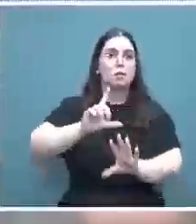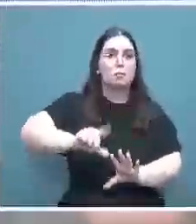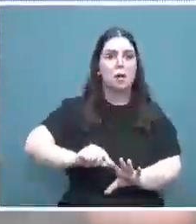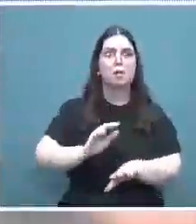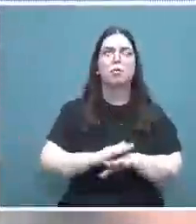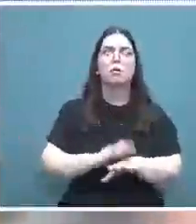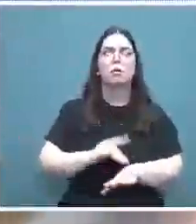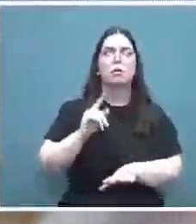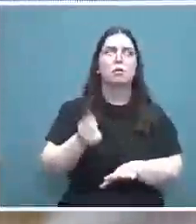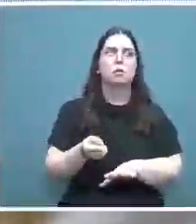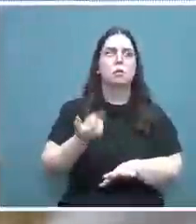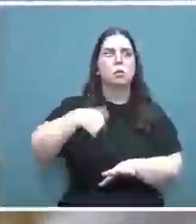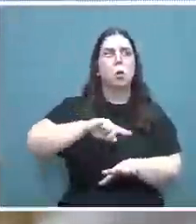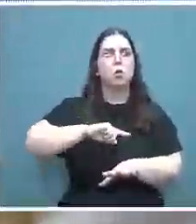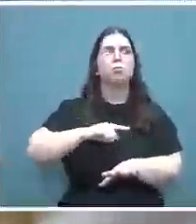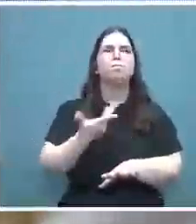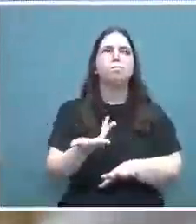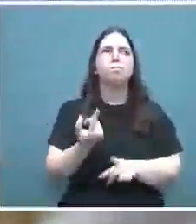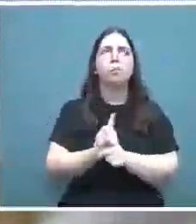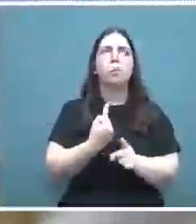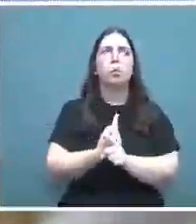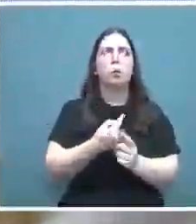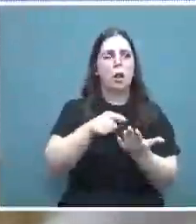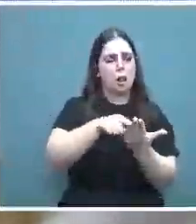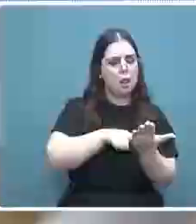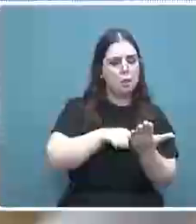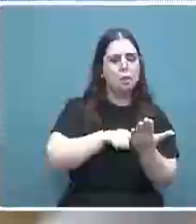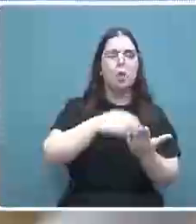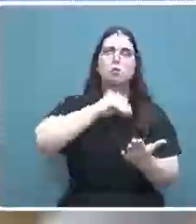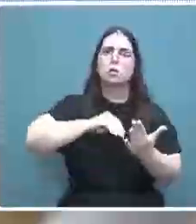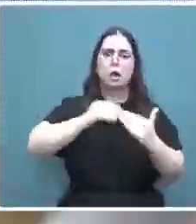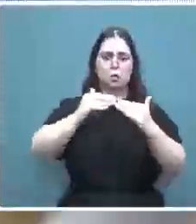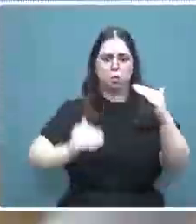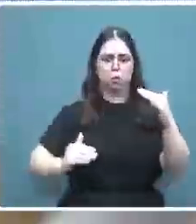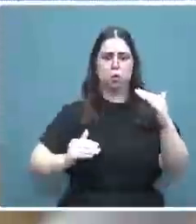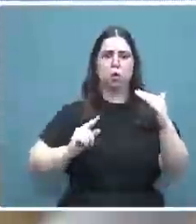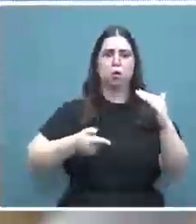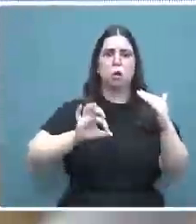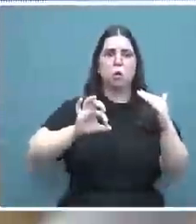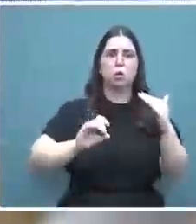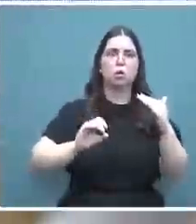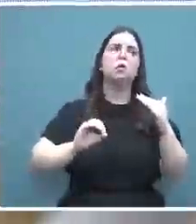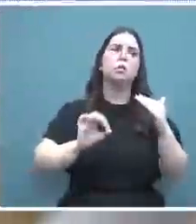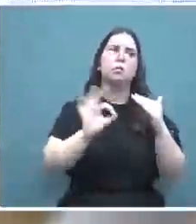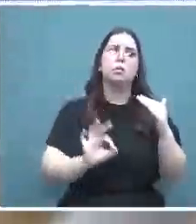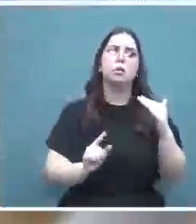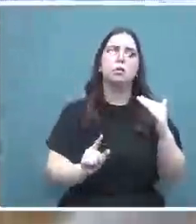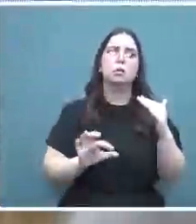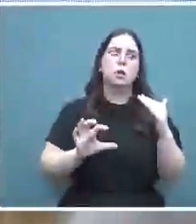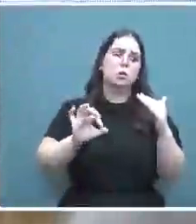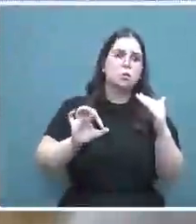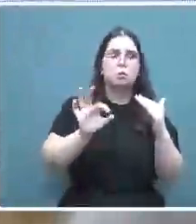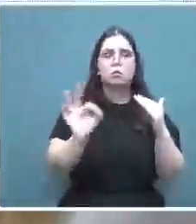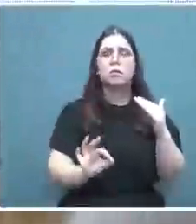of the fact of war, we're looking at the gender salary gap. Now in Ukraine, it's 18%. Yes, in